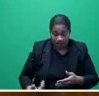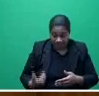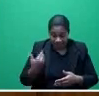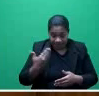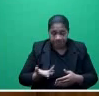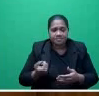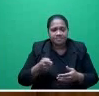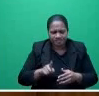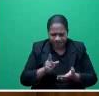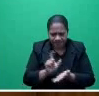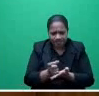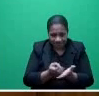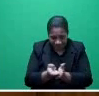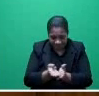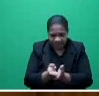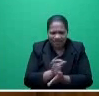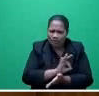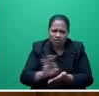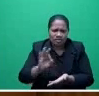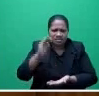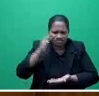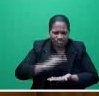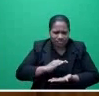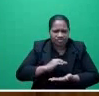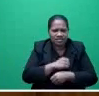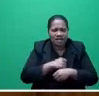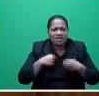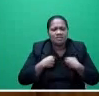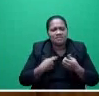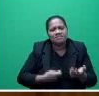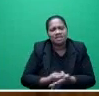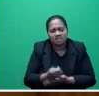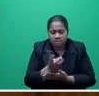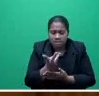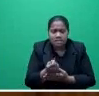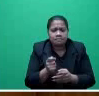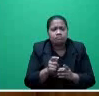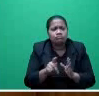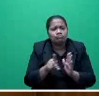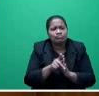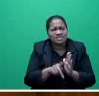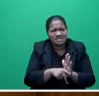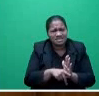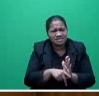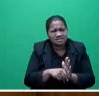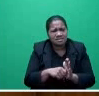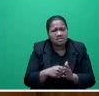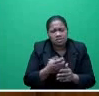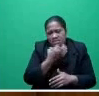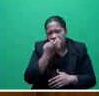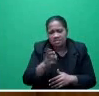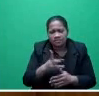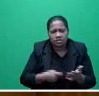and vibrant civil servants for not reducing our pay. While some politicians and political pundits call for pay